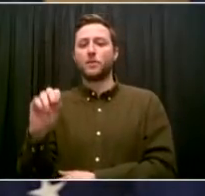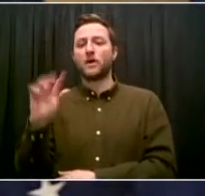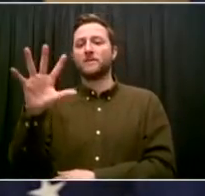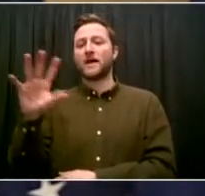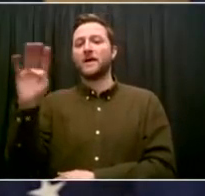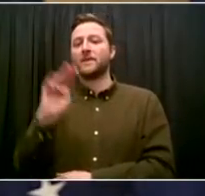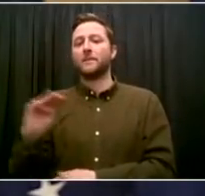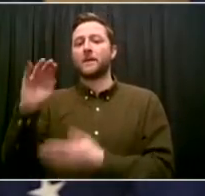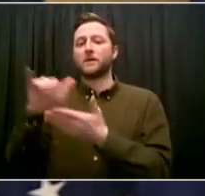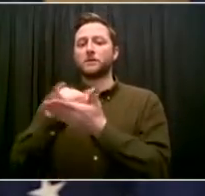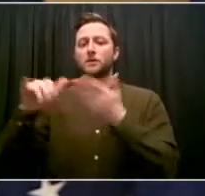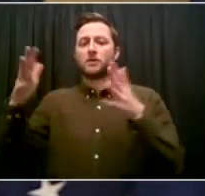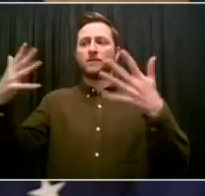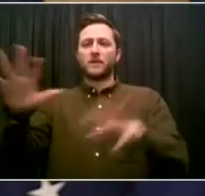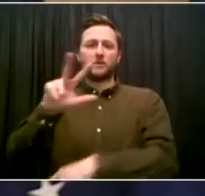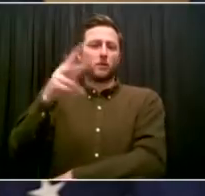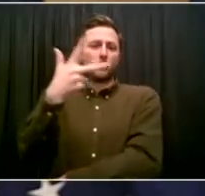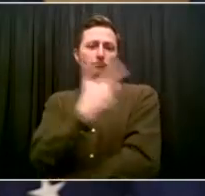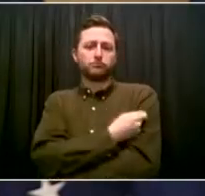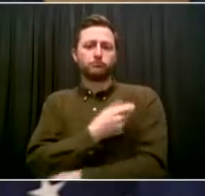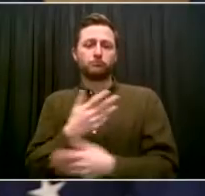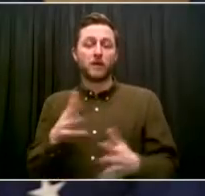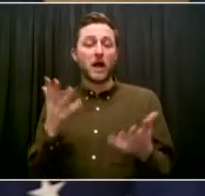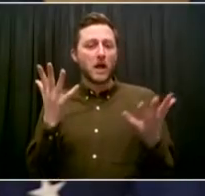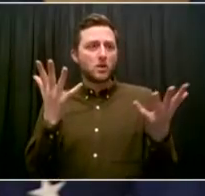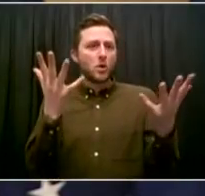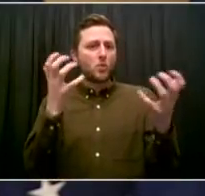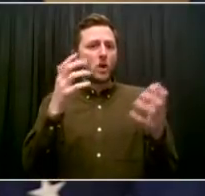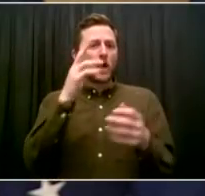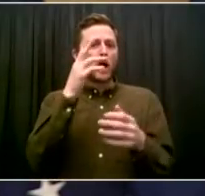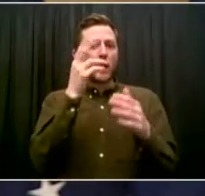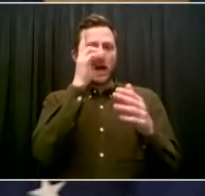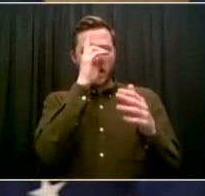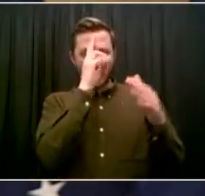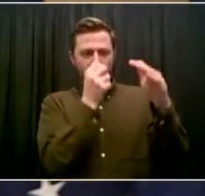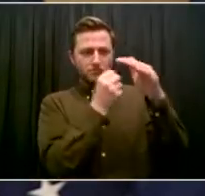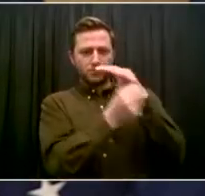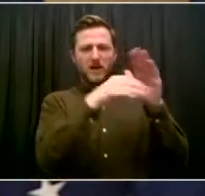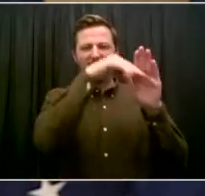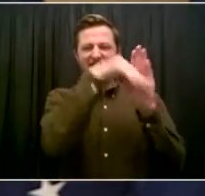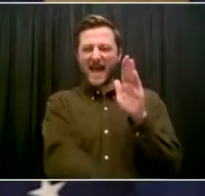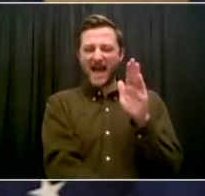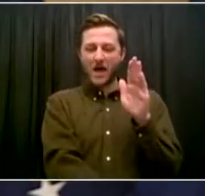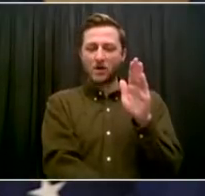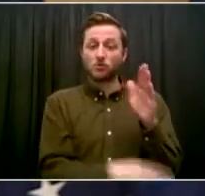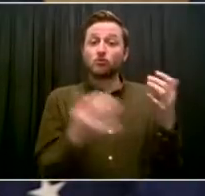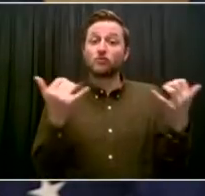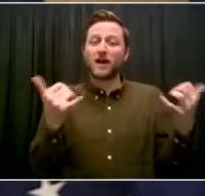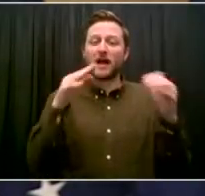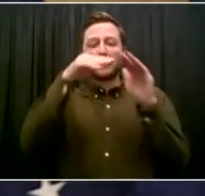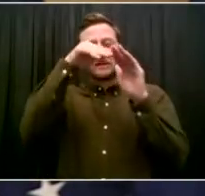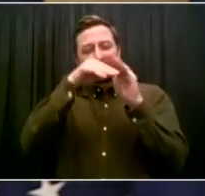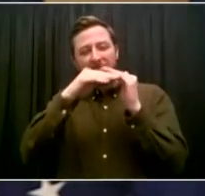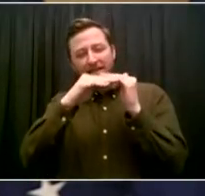hospitalizations plunging rather than plateauing. With vaccines, high-quality masks, tests, and a little